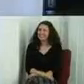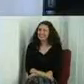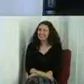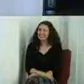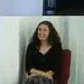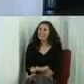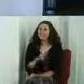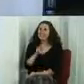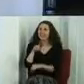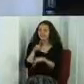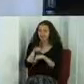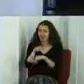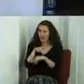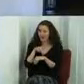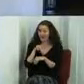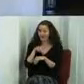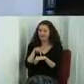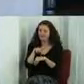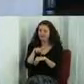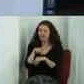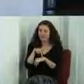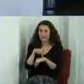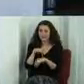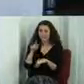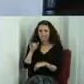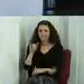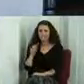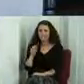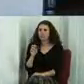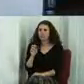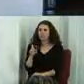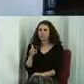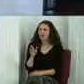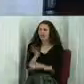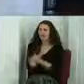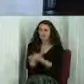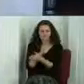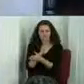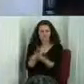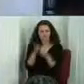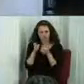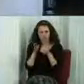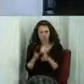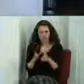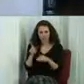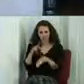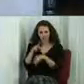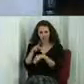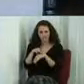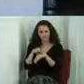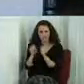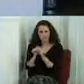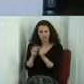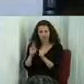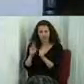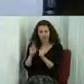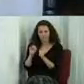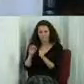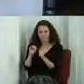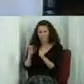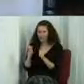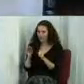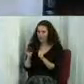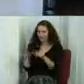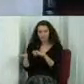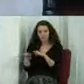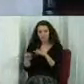the Philippines. You know, Jane, our music director, is in the Philippines with Camille right now and is just doing incredible work